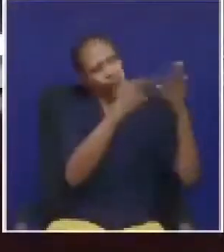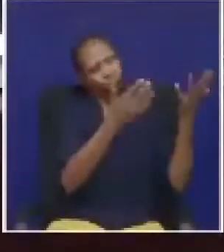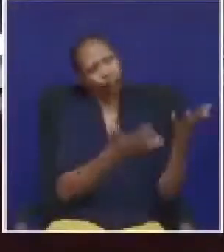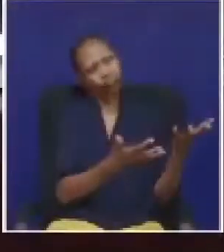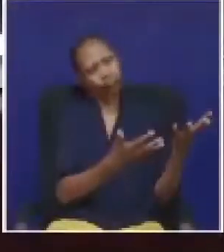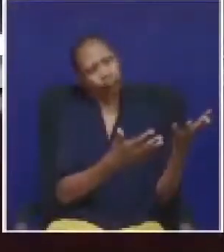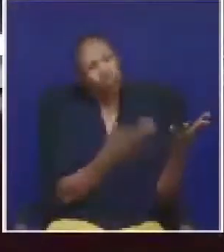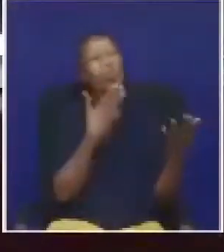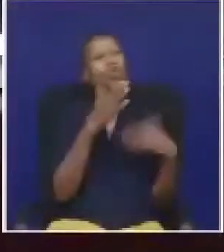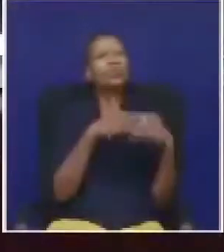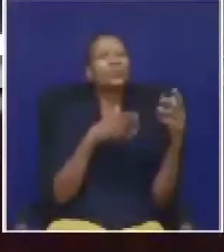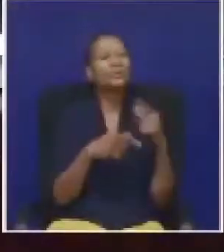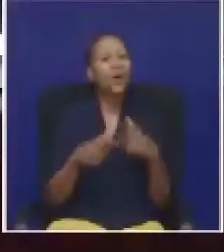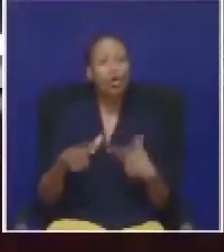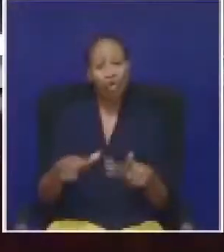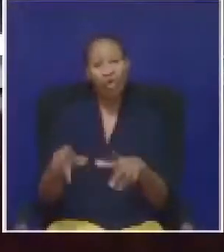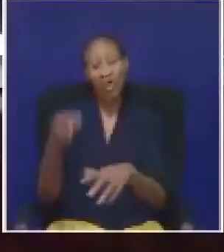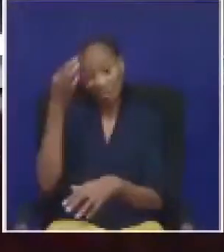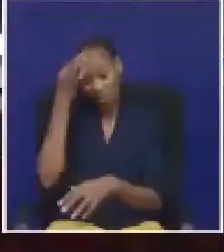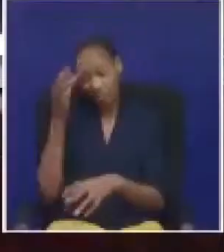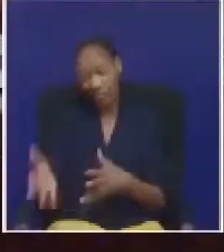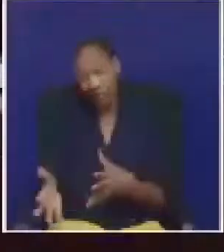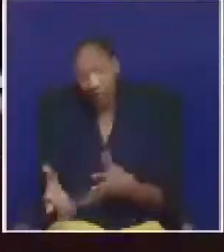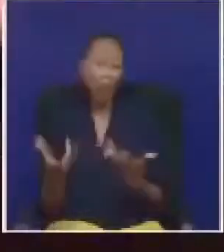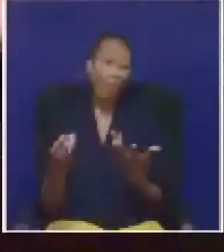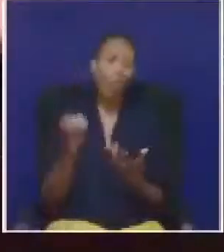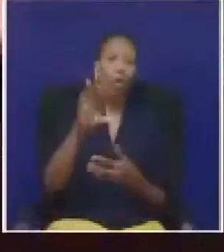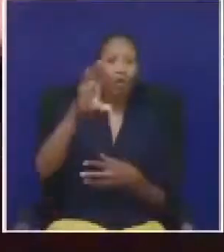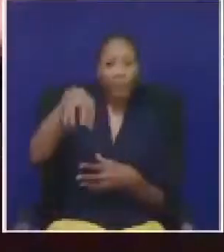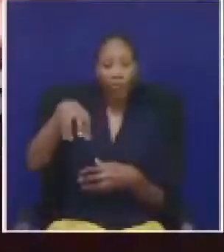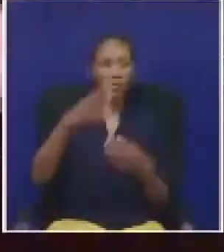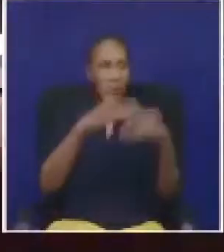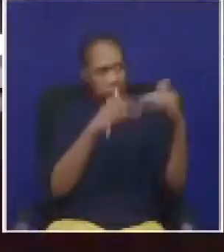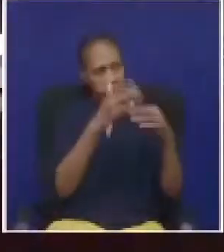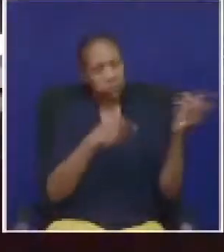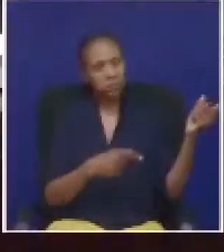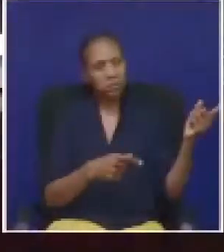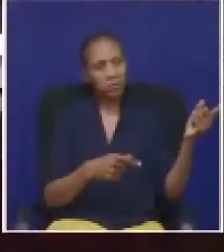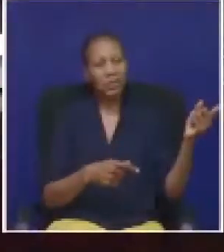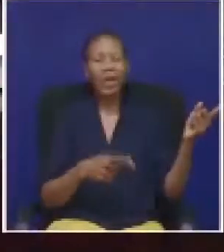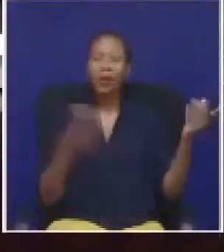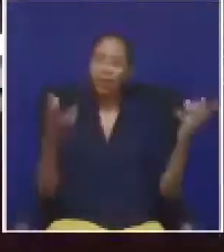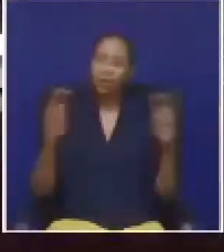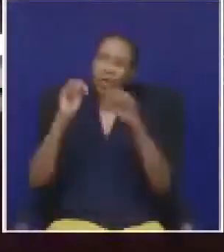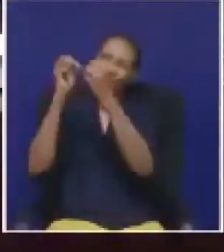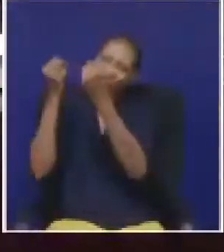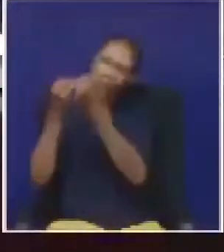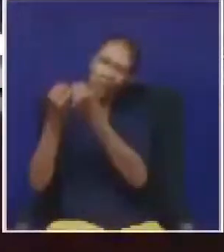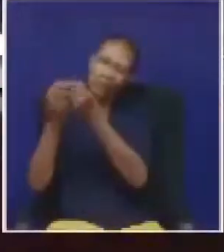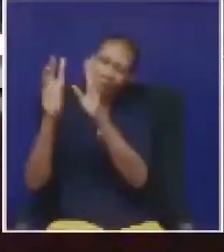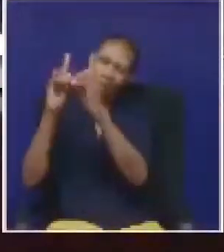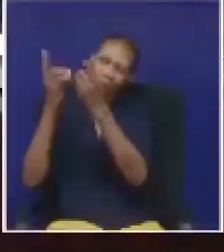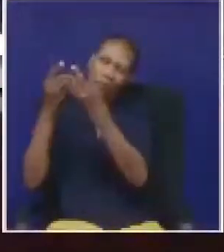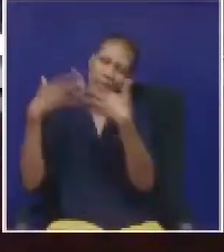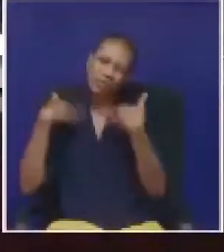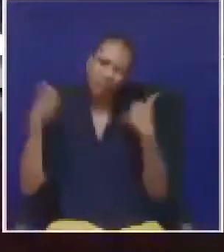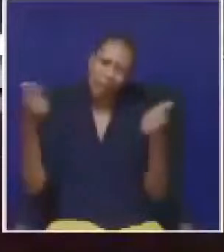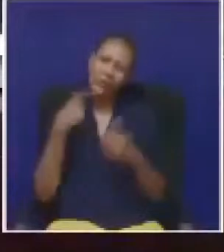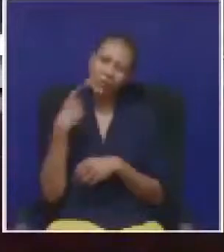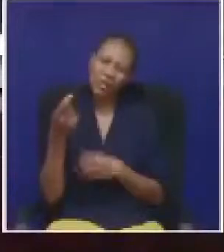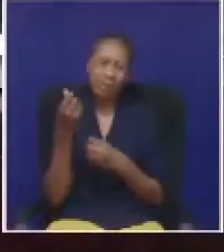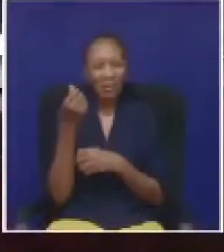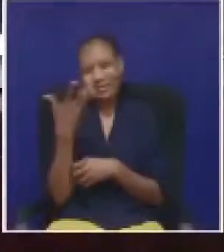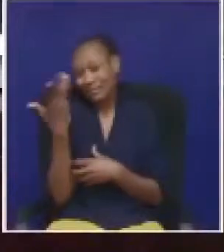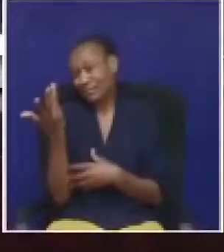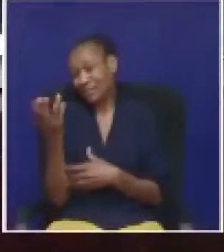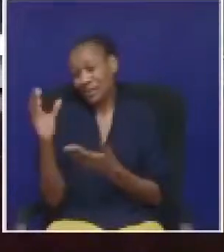by a local authority or a province, and the National Department of Health says, no, we don't have money to